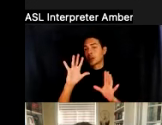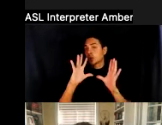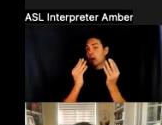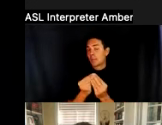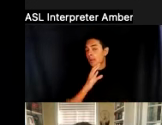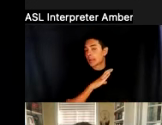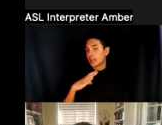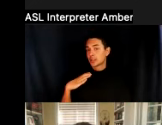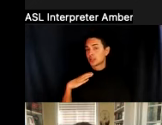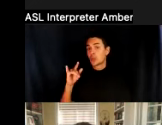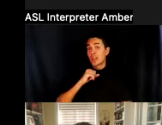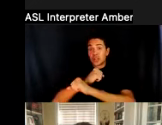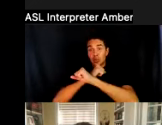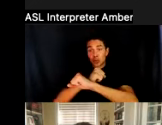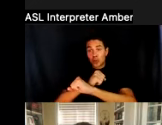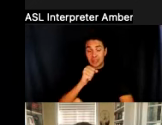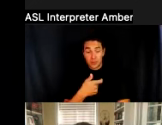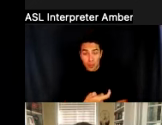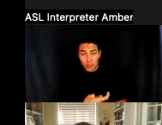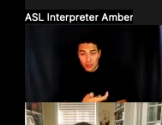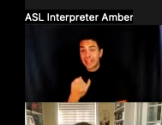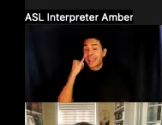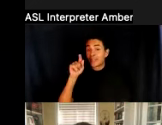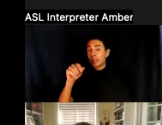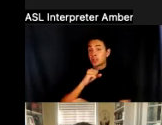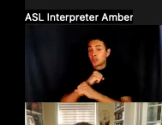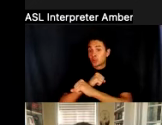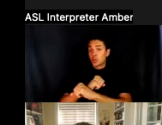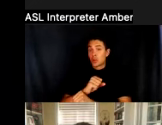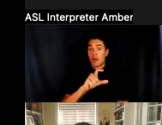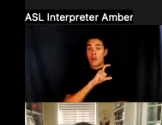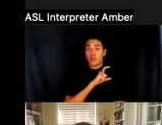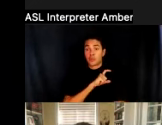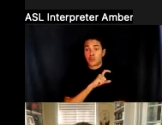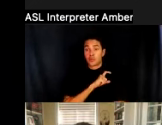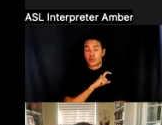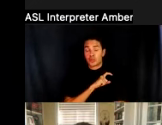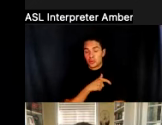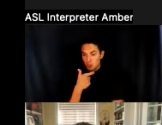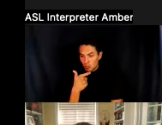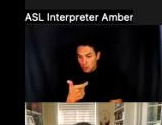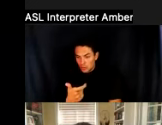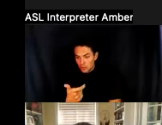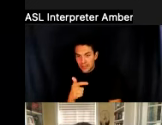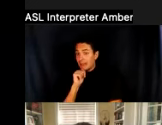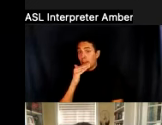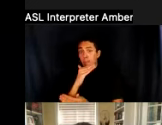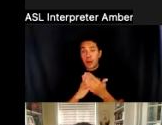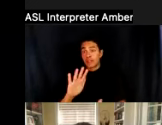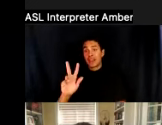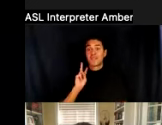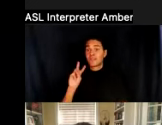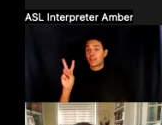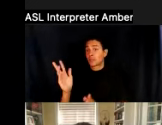where security watches it, if those security officers aren't a part of your victim services